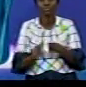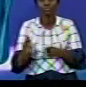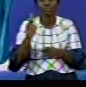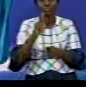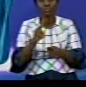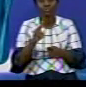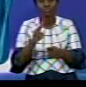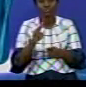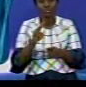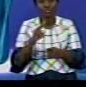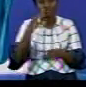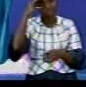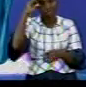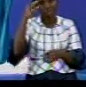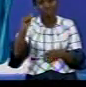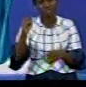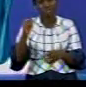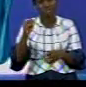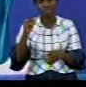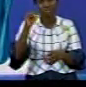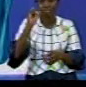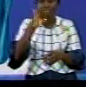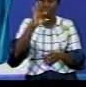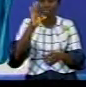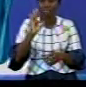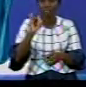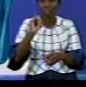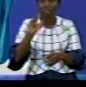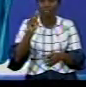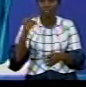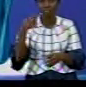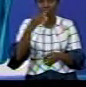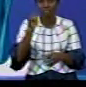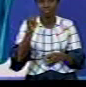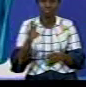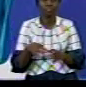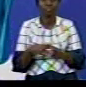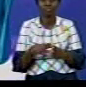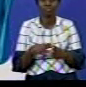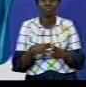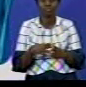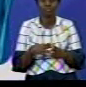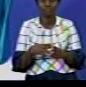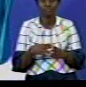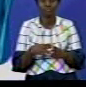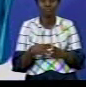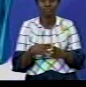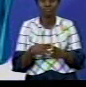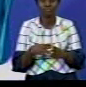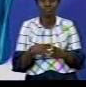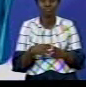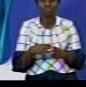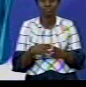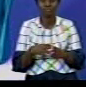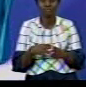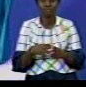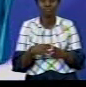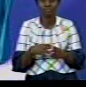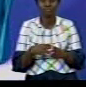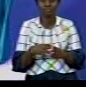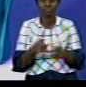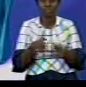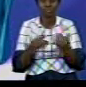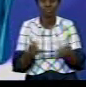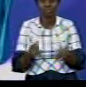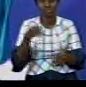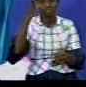degeneration so once the finger bends like this it does not come back unless he pushes it back but now the lord has killed him